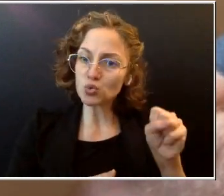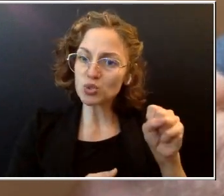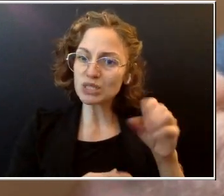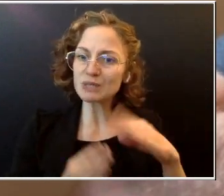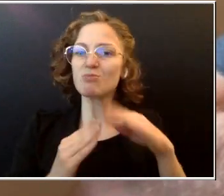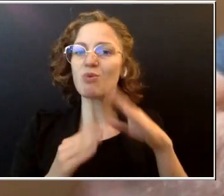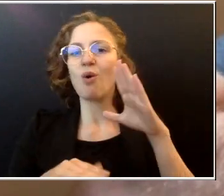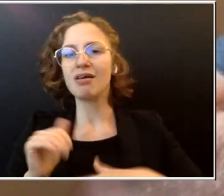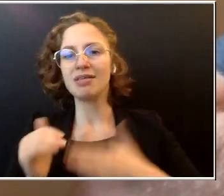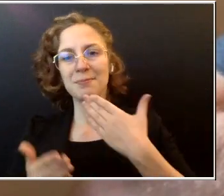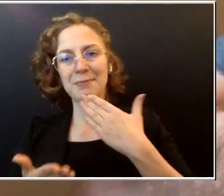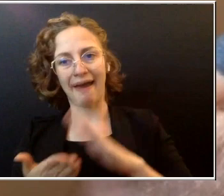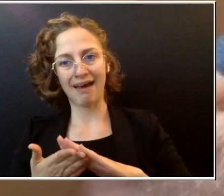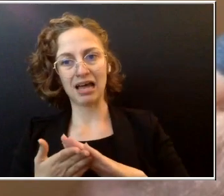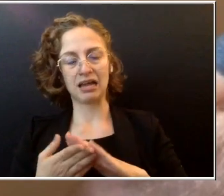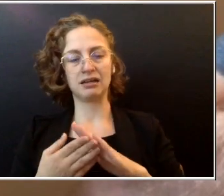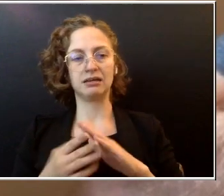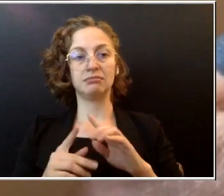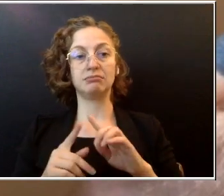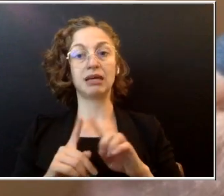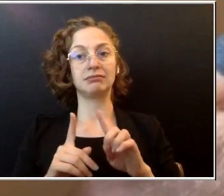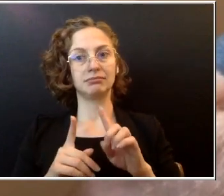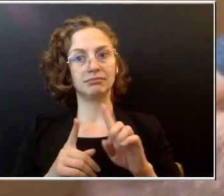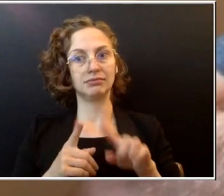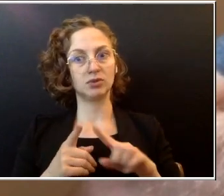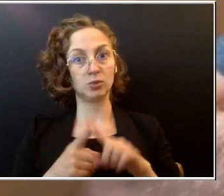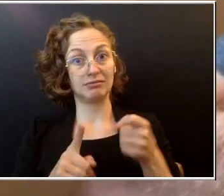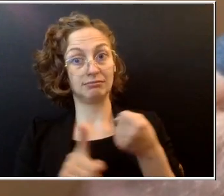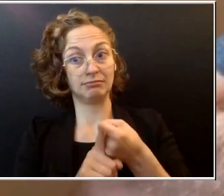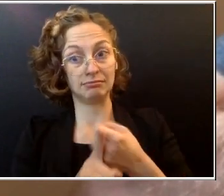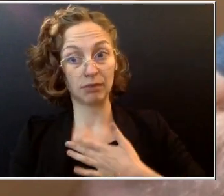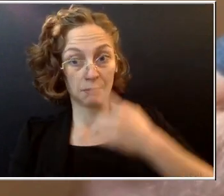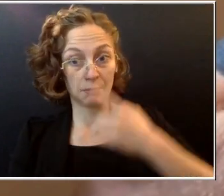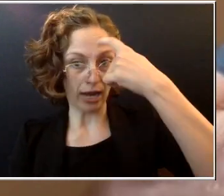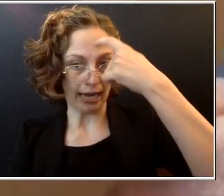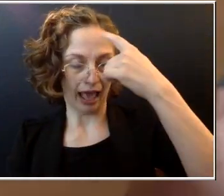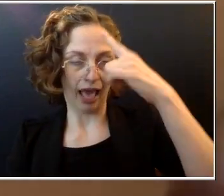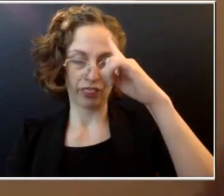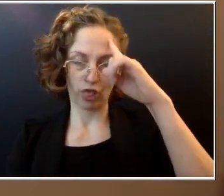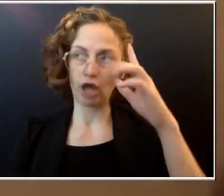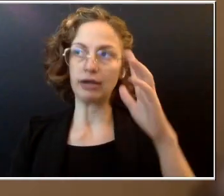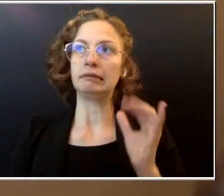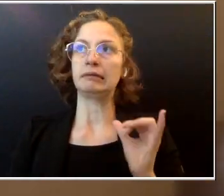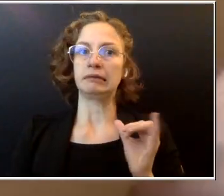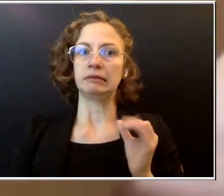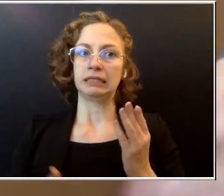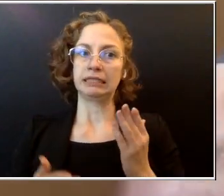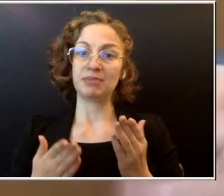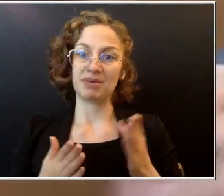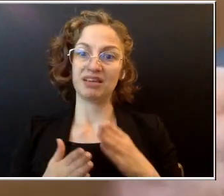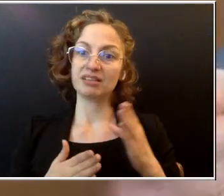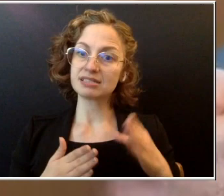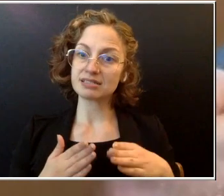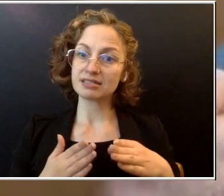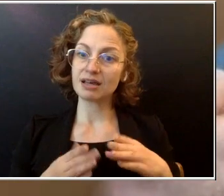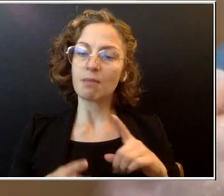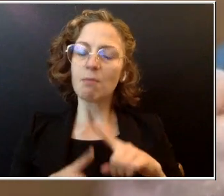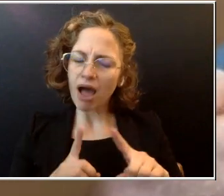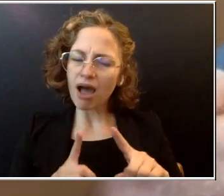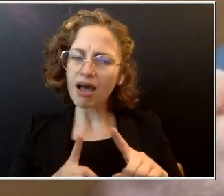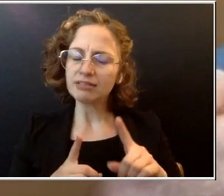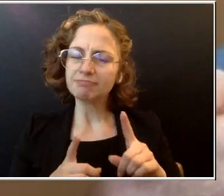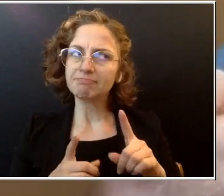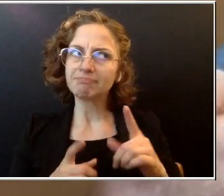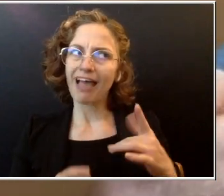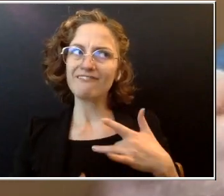brain, I definitely thought, okay, yeah, this might be it. But that also is what gave me more strength to fight, because I just had